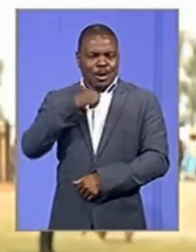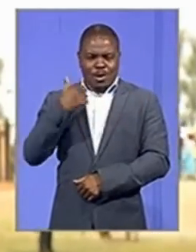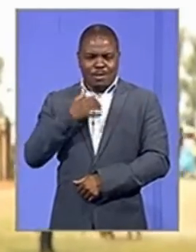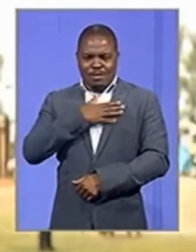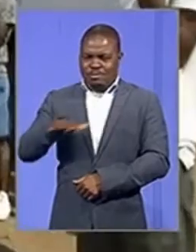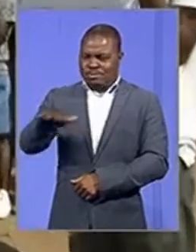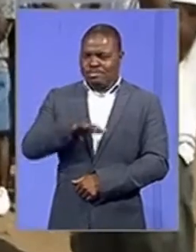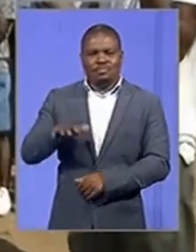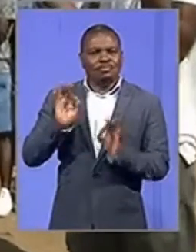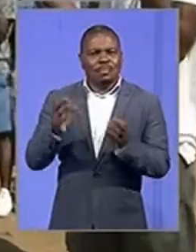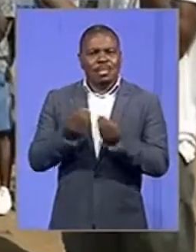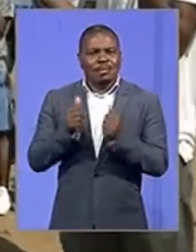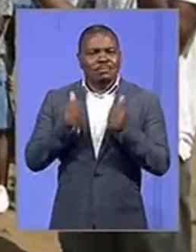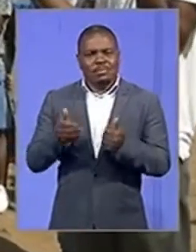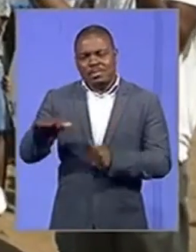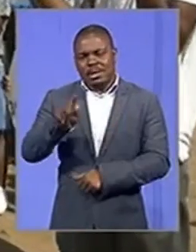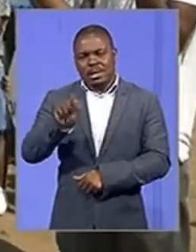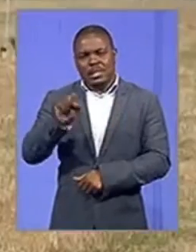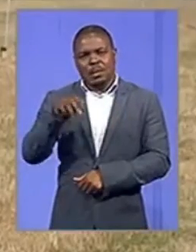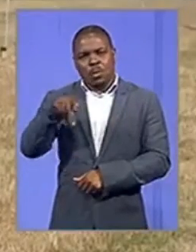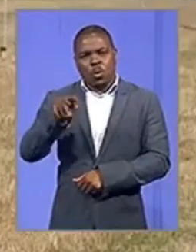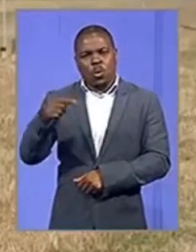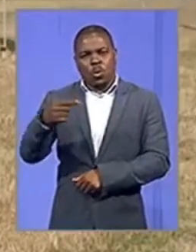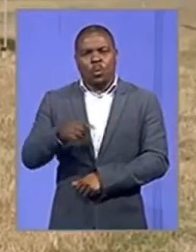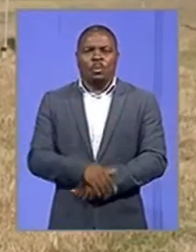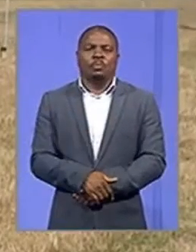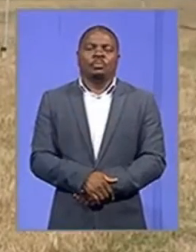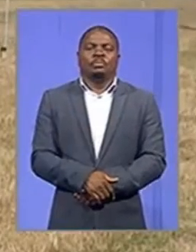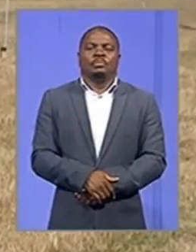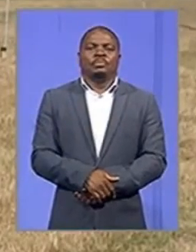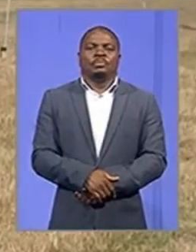ka motshepong. Magala Masiteng, SABC News, Verkeerdevlei.